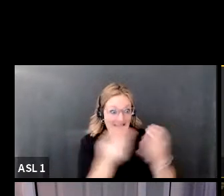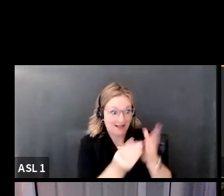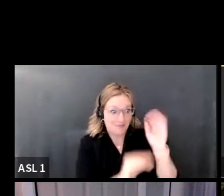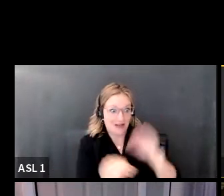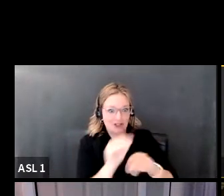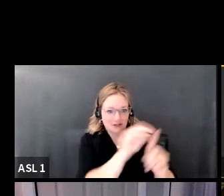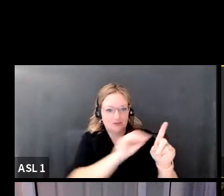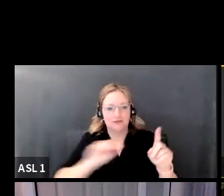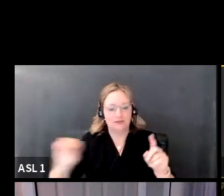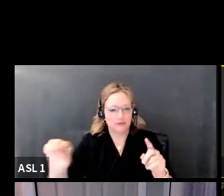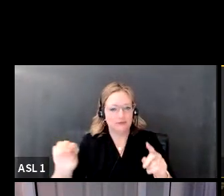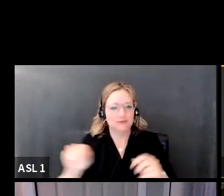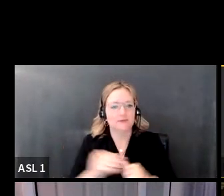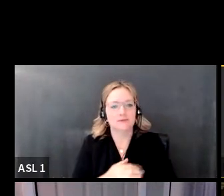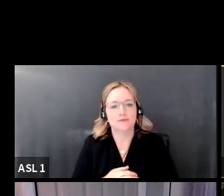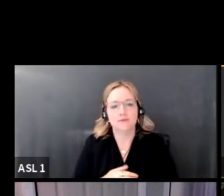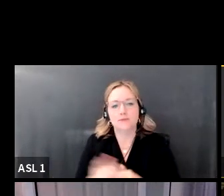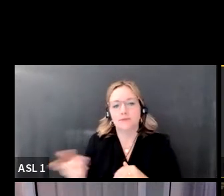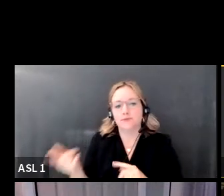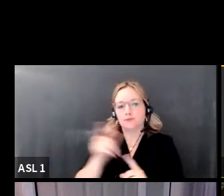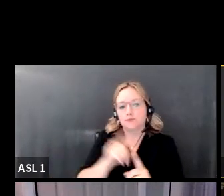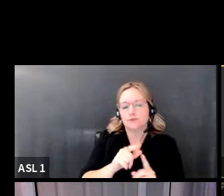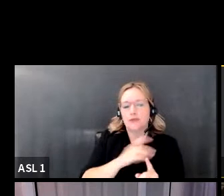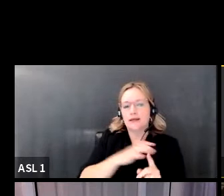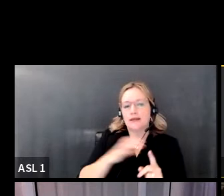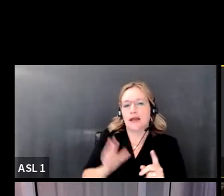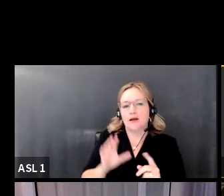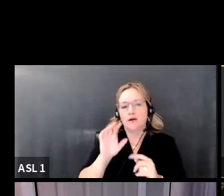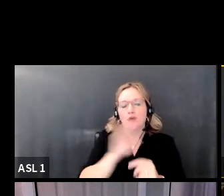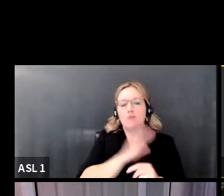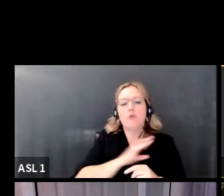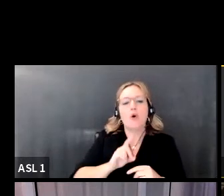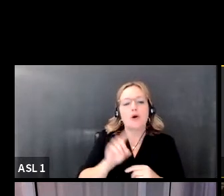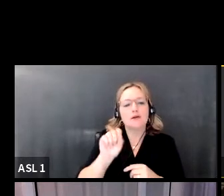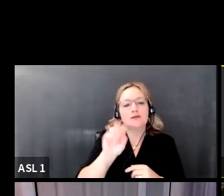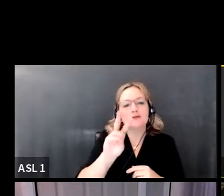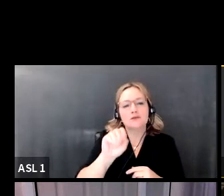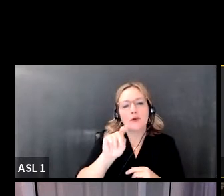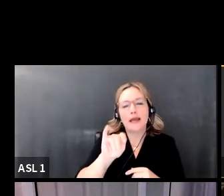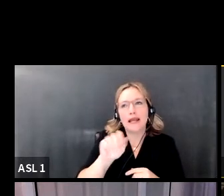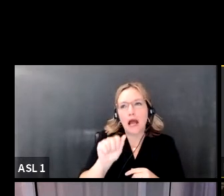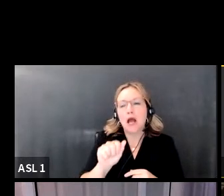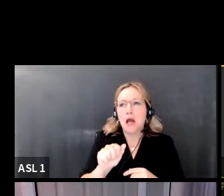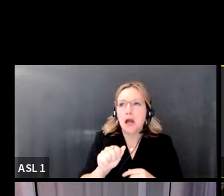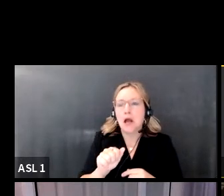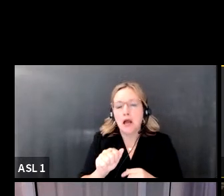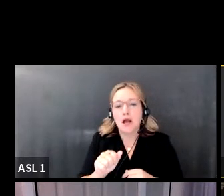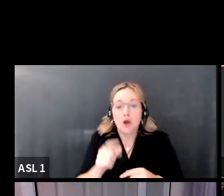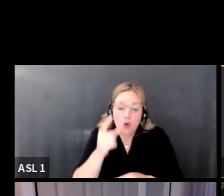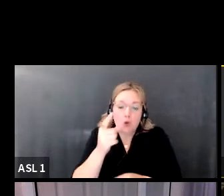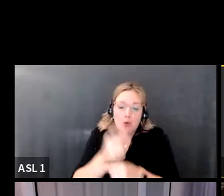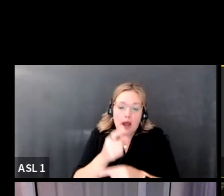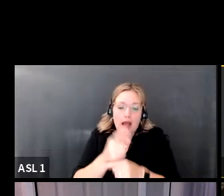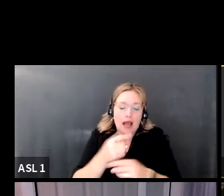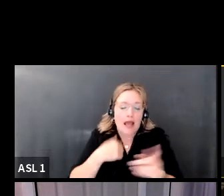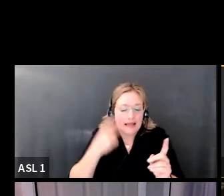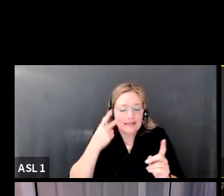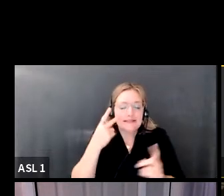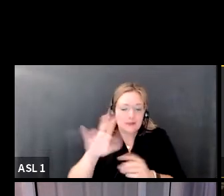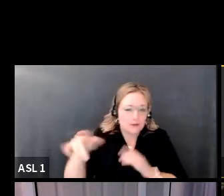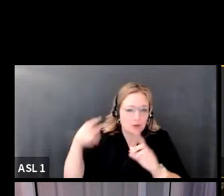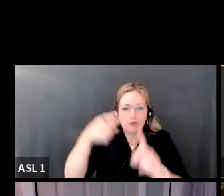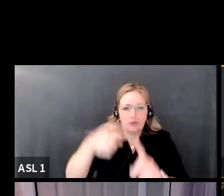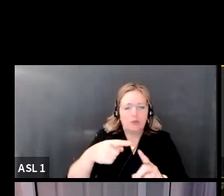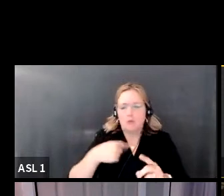about uh you know to your point that you know the more we detail yes the less ops should get so there's no i don't